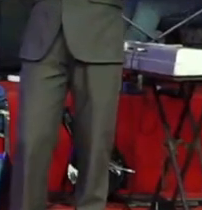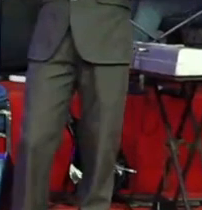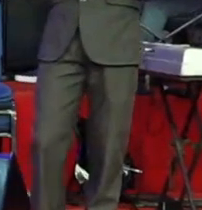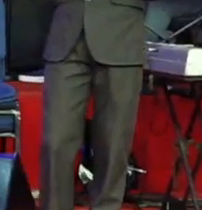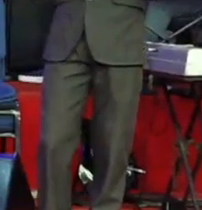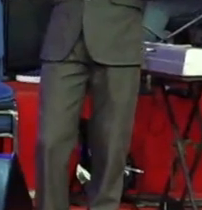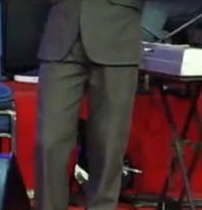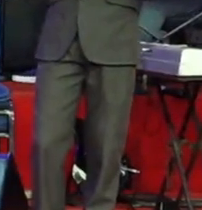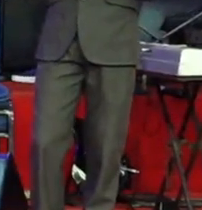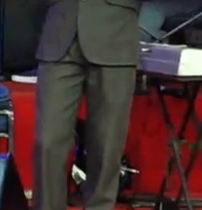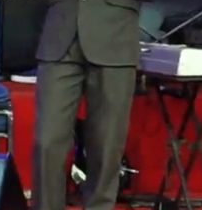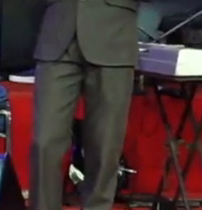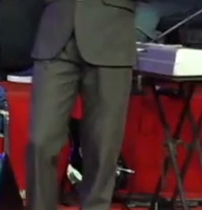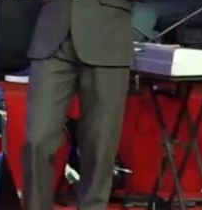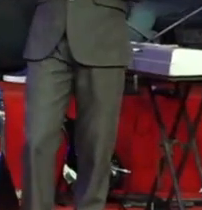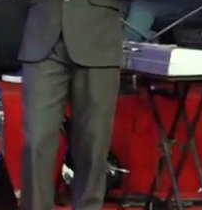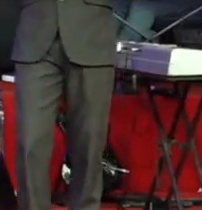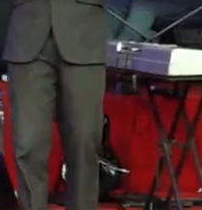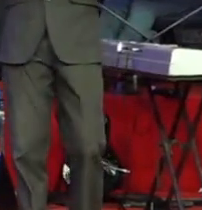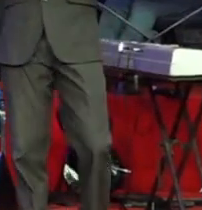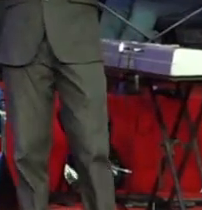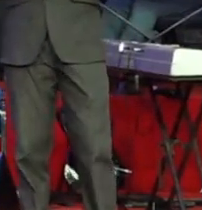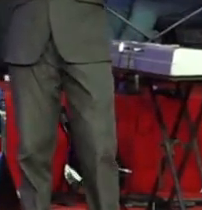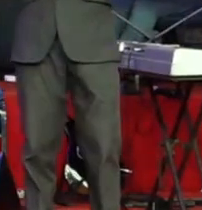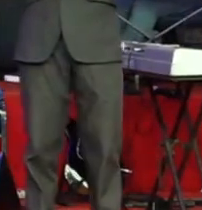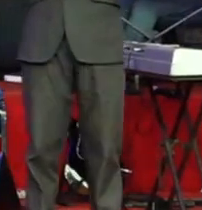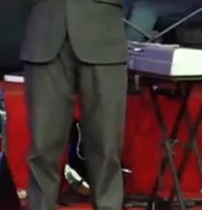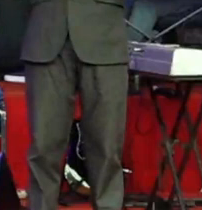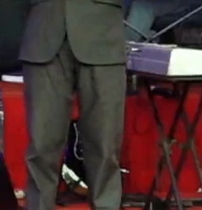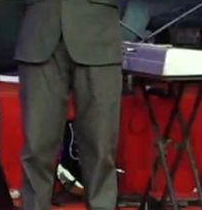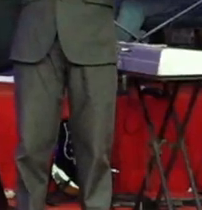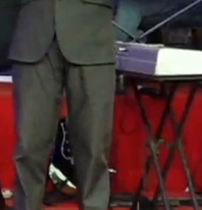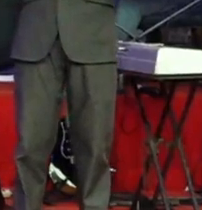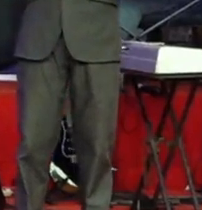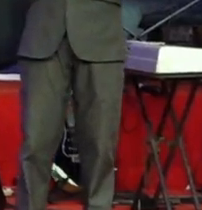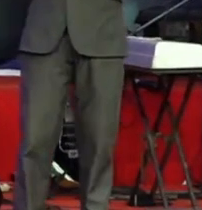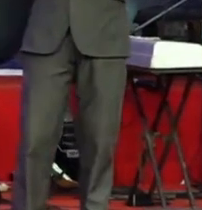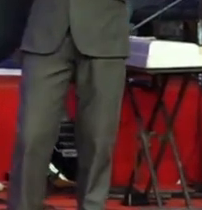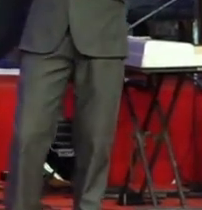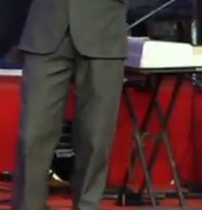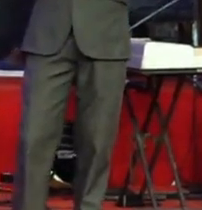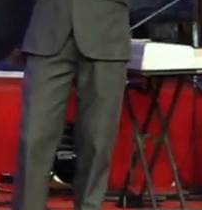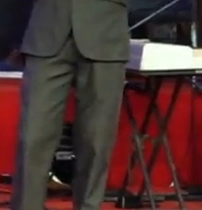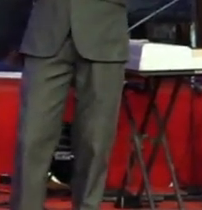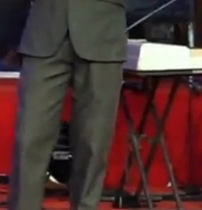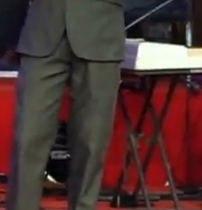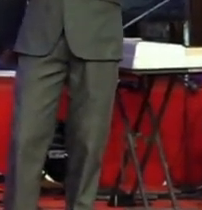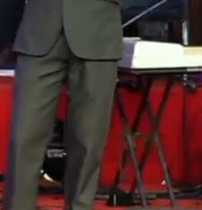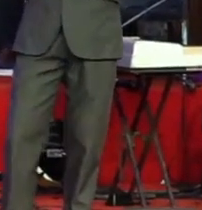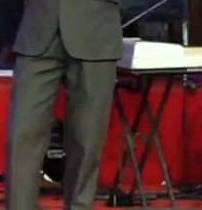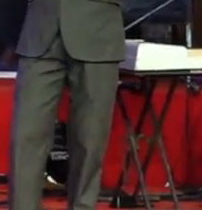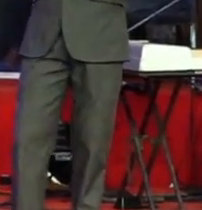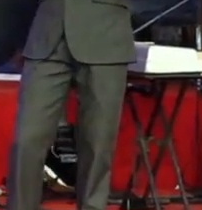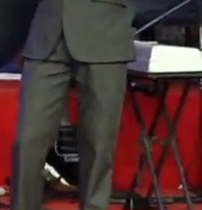Eh? Ukilipa wanachukua pesa wana publish for you. But those days publishing was very expensive. Wakati ule kuna kile ilikuwa ni ngumu the sana.